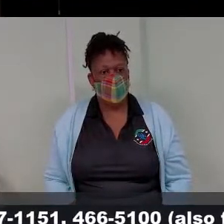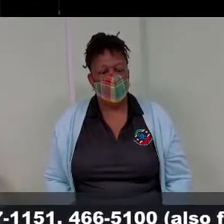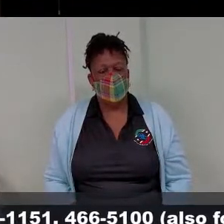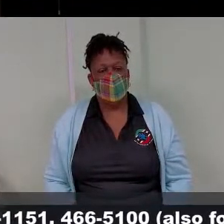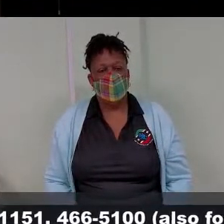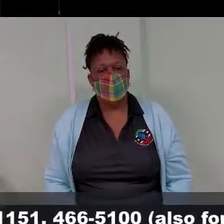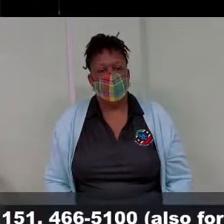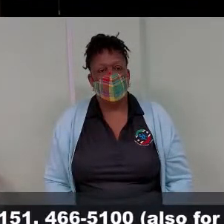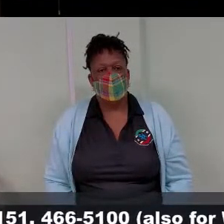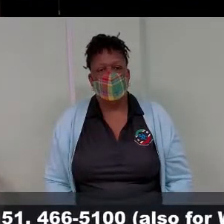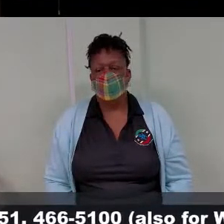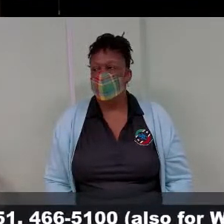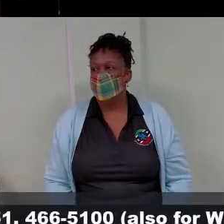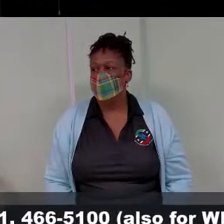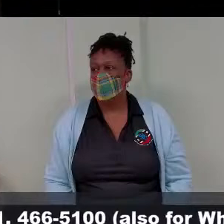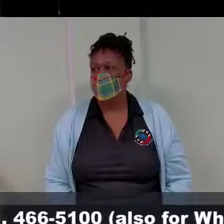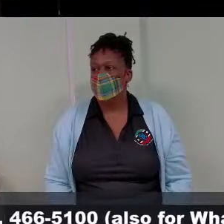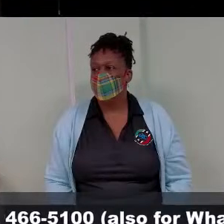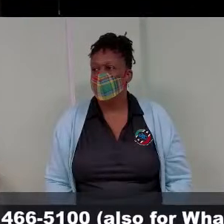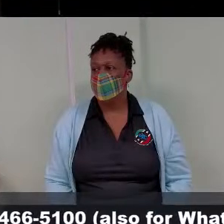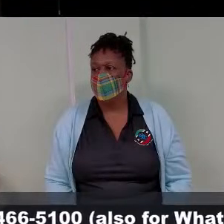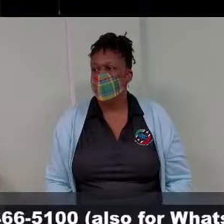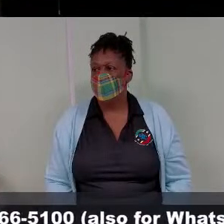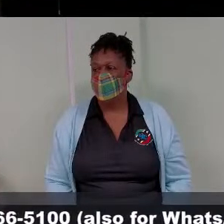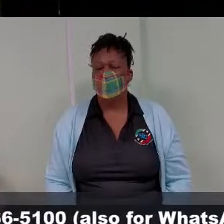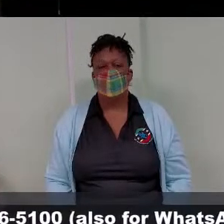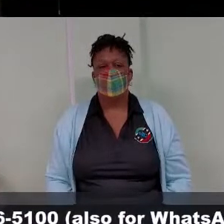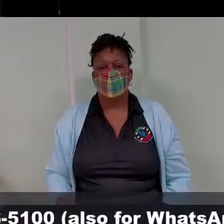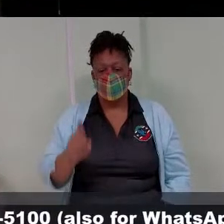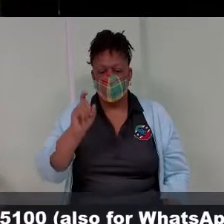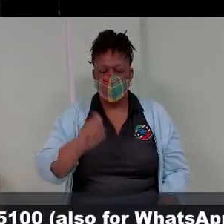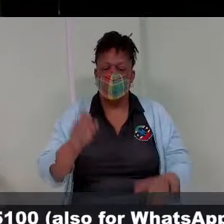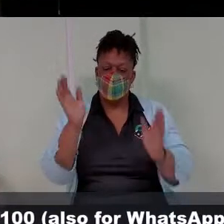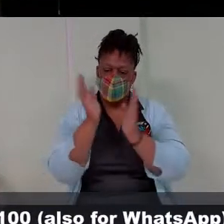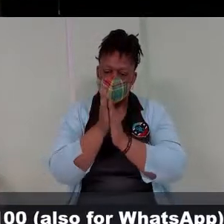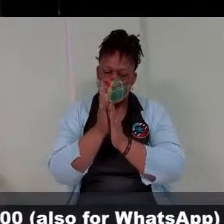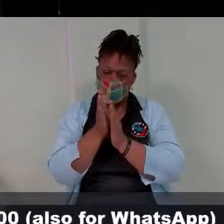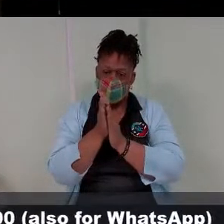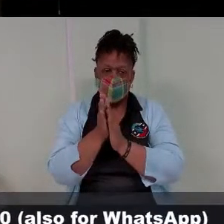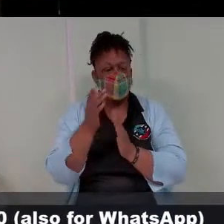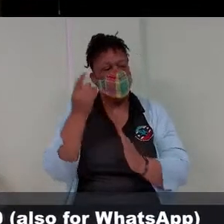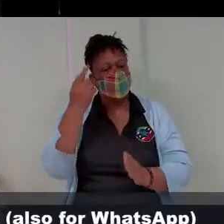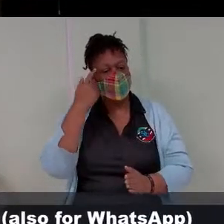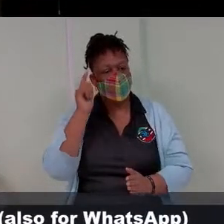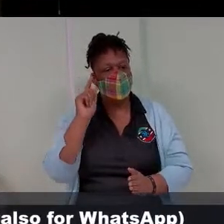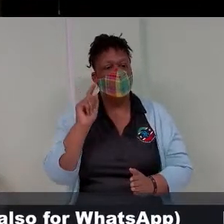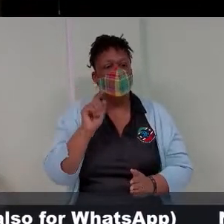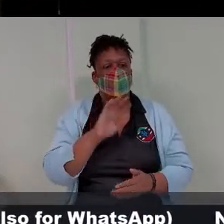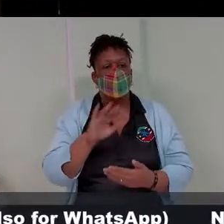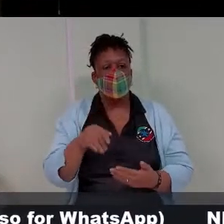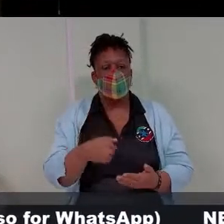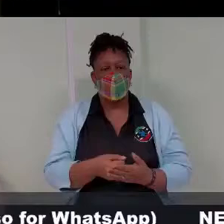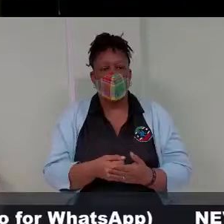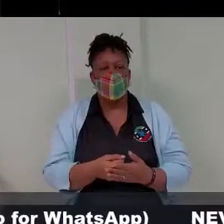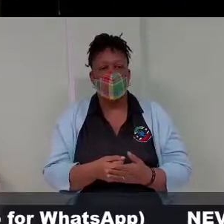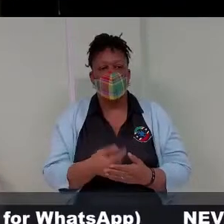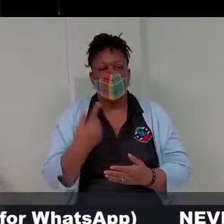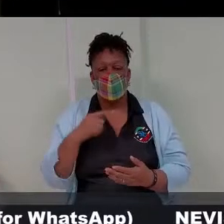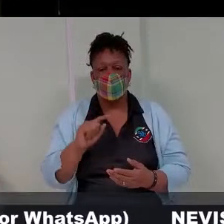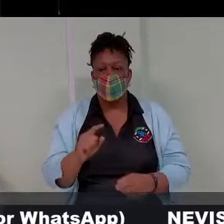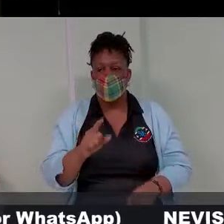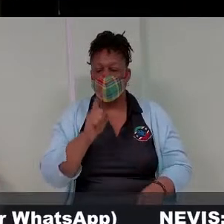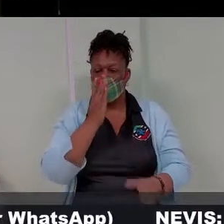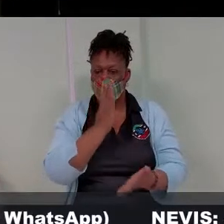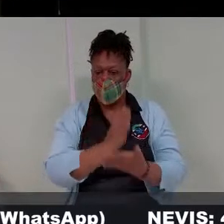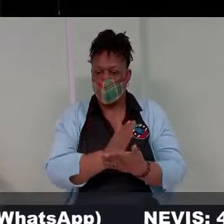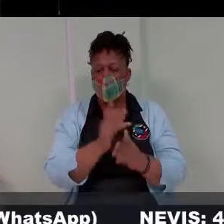Radio. We must applaud the government on the travel ban that is currently in place to